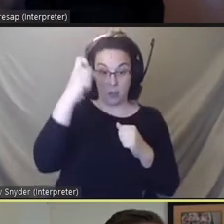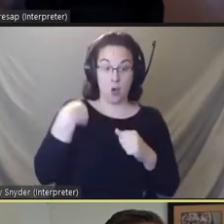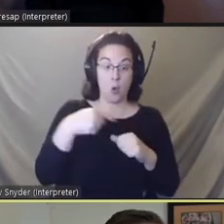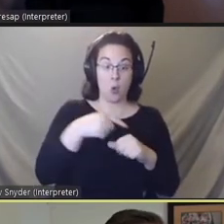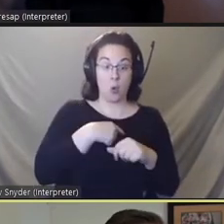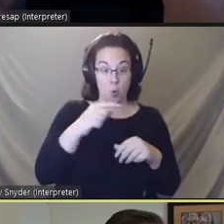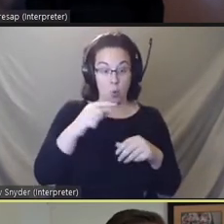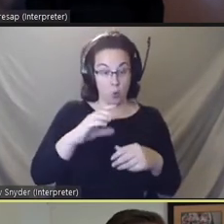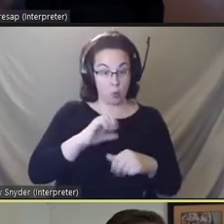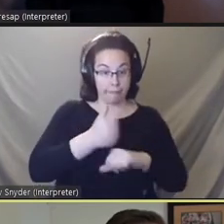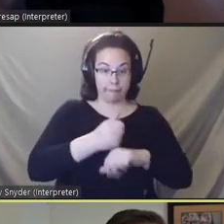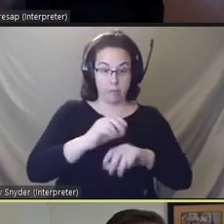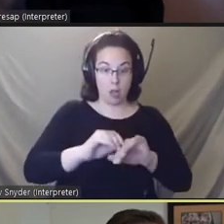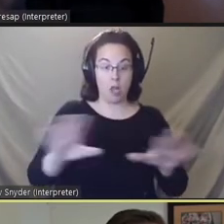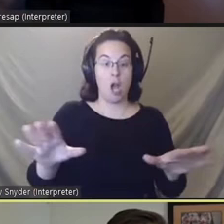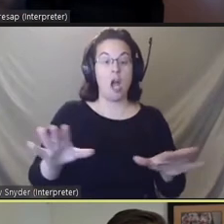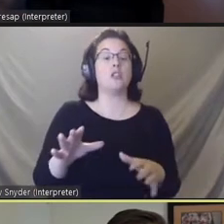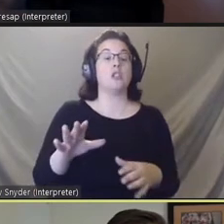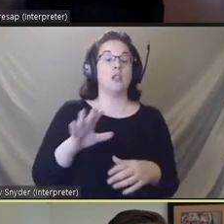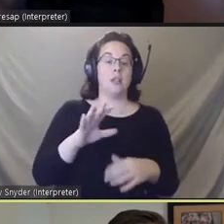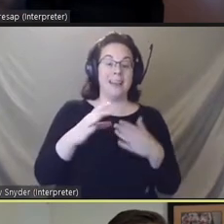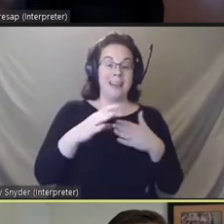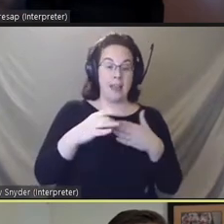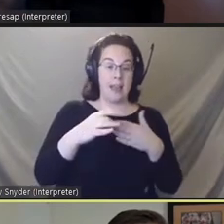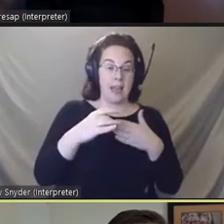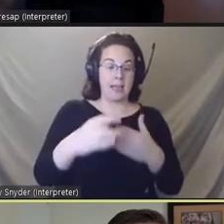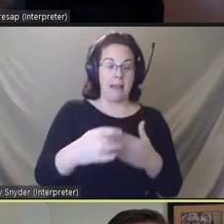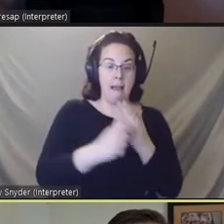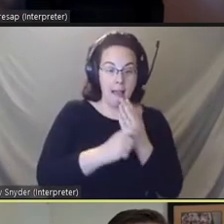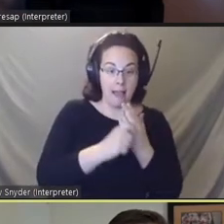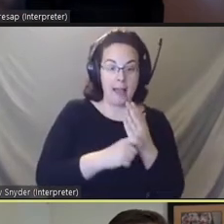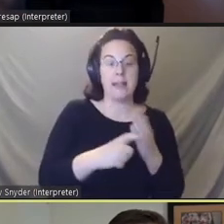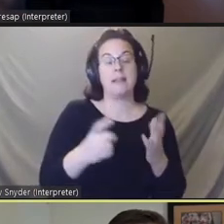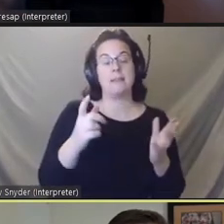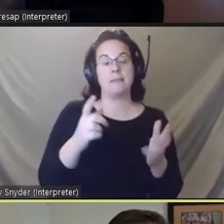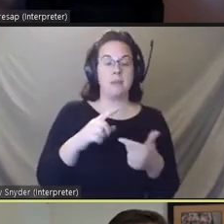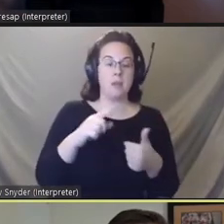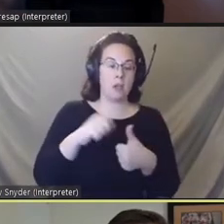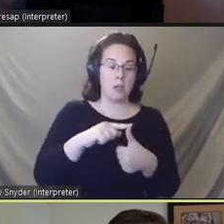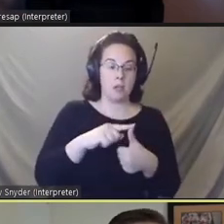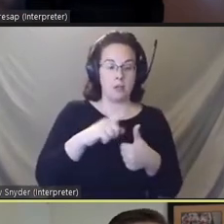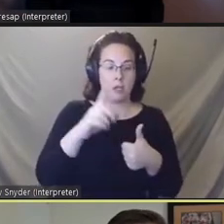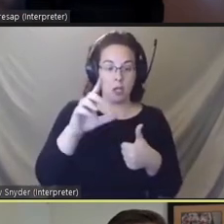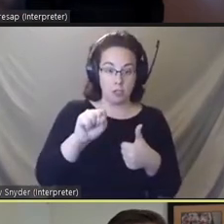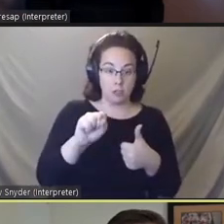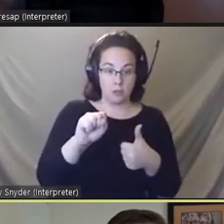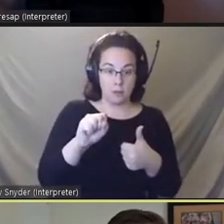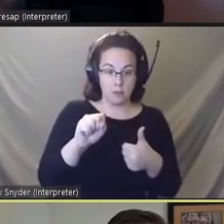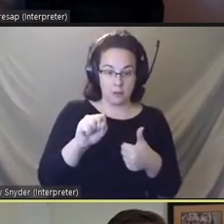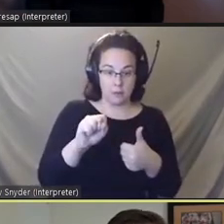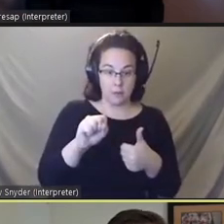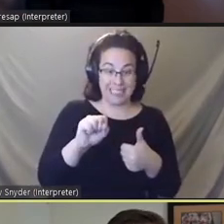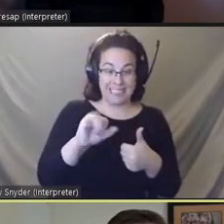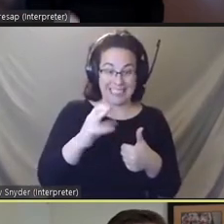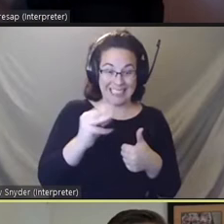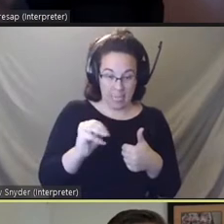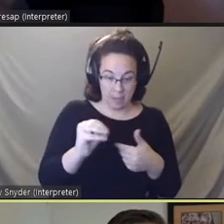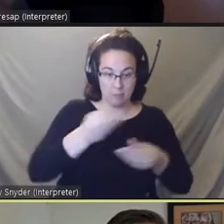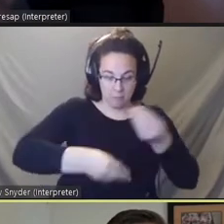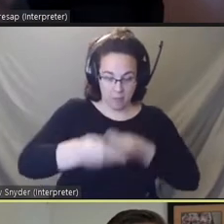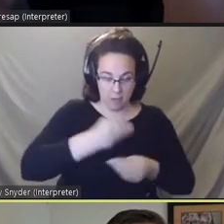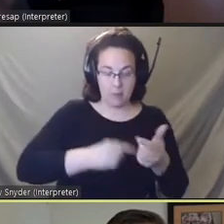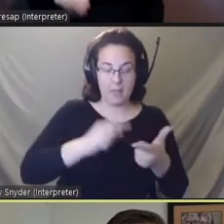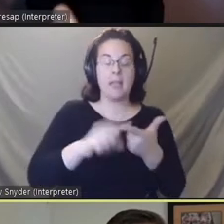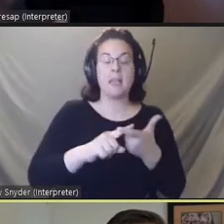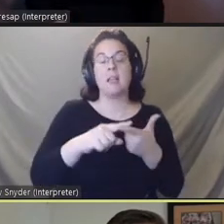consumer guide and social media campaign on SIM swapping, port out scams, and other cell phone frauds.